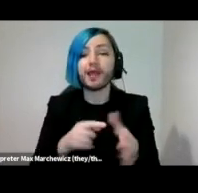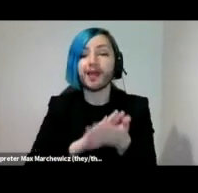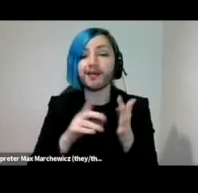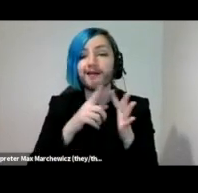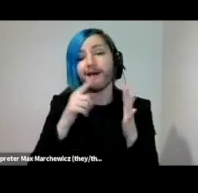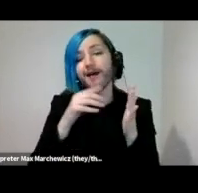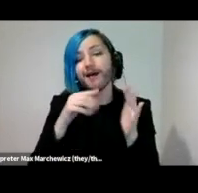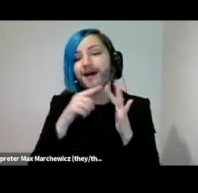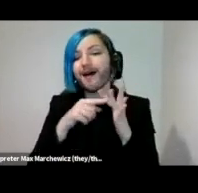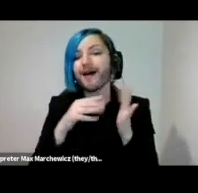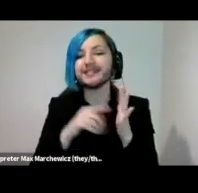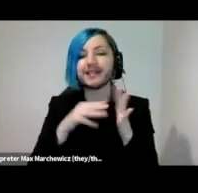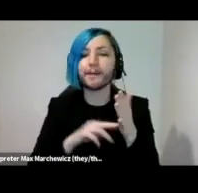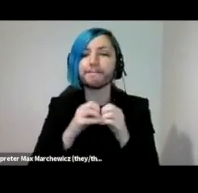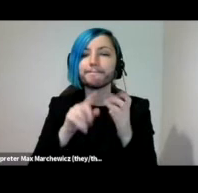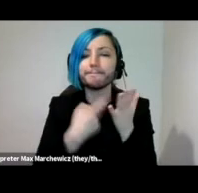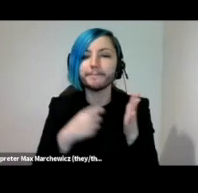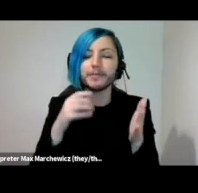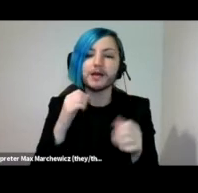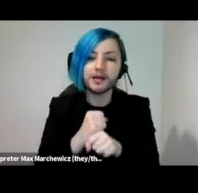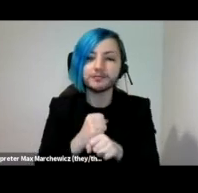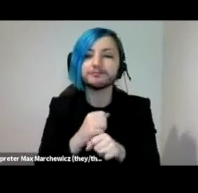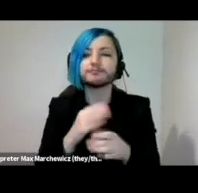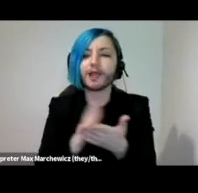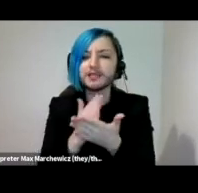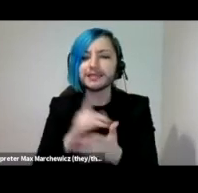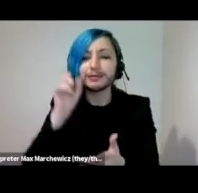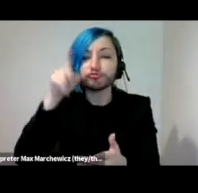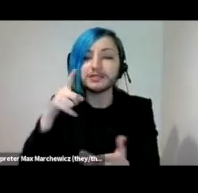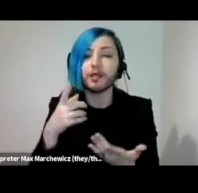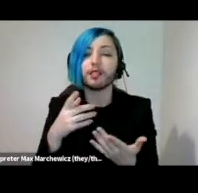principle, fundamental quantum limits to measurement.